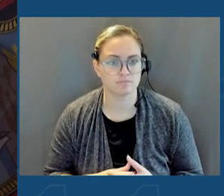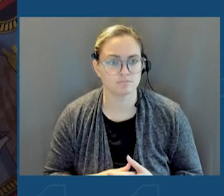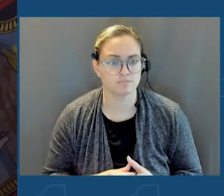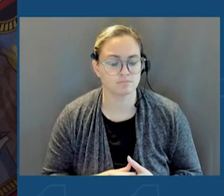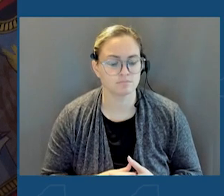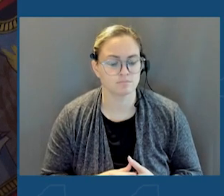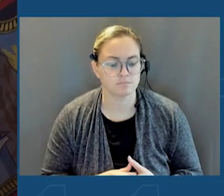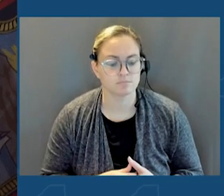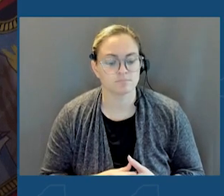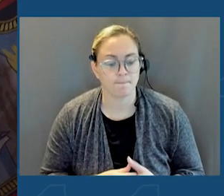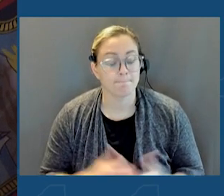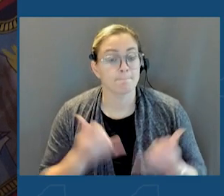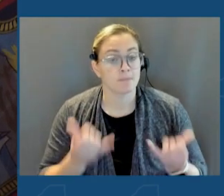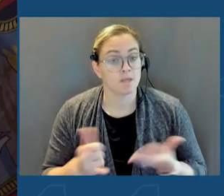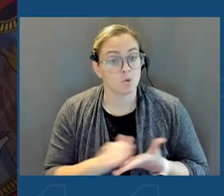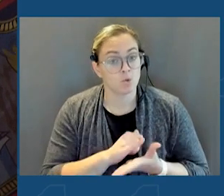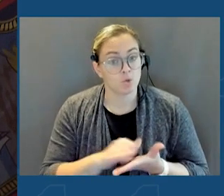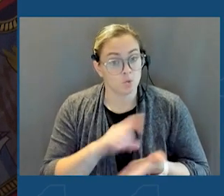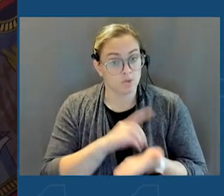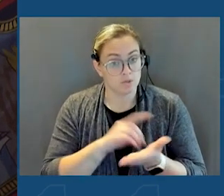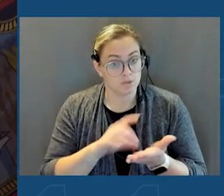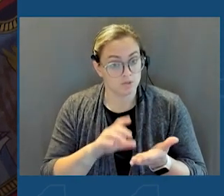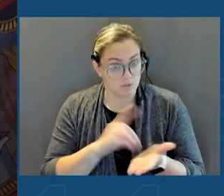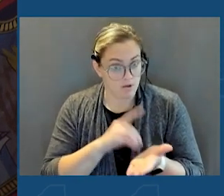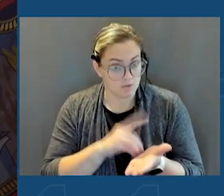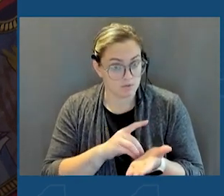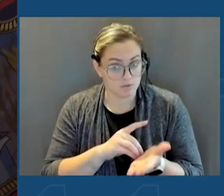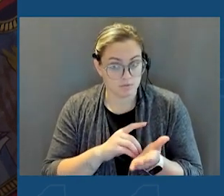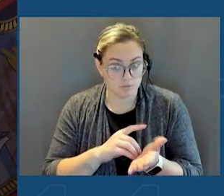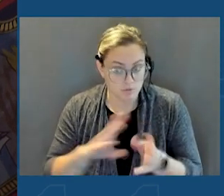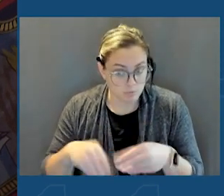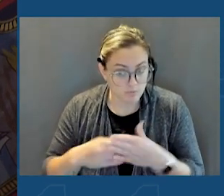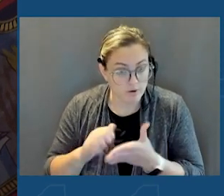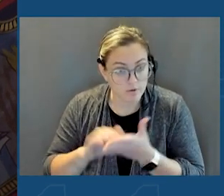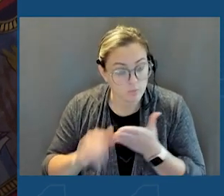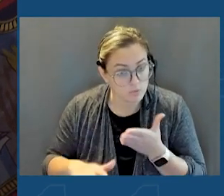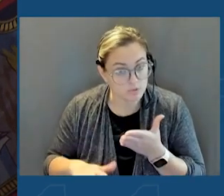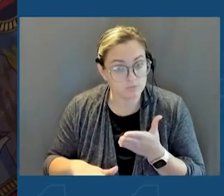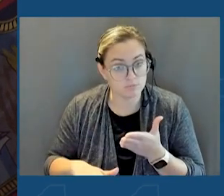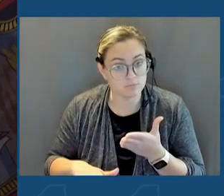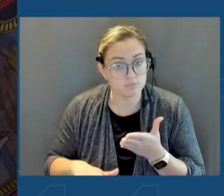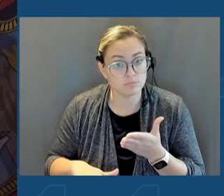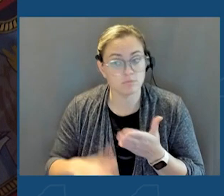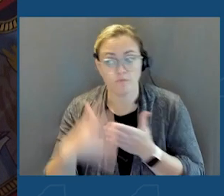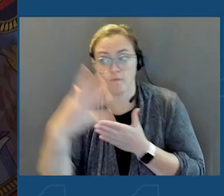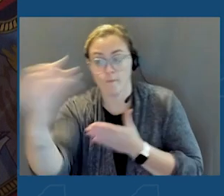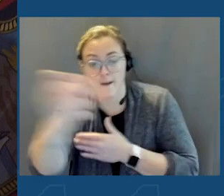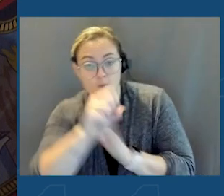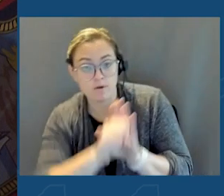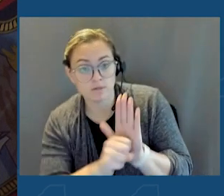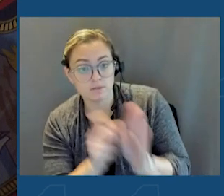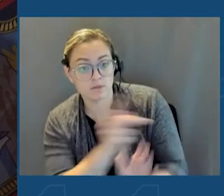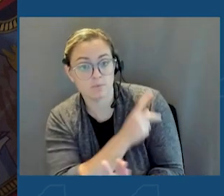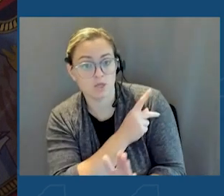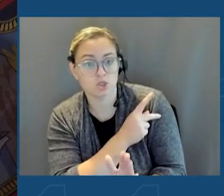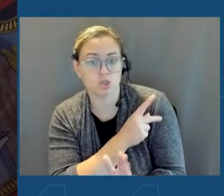And now New York doctors who are providing abortions to out-of-state patients are being threatened as